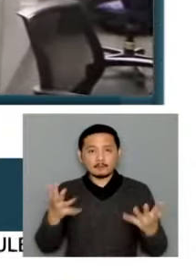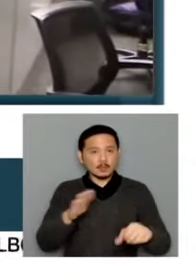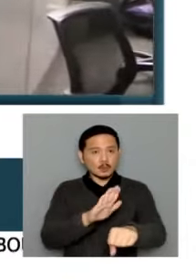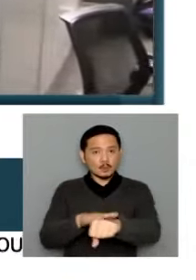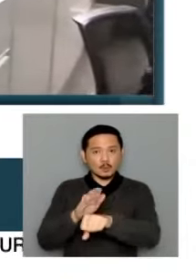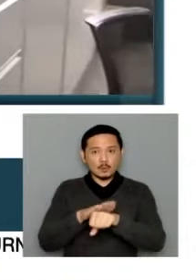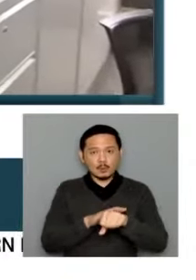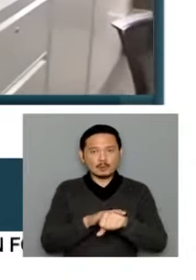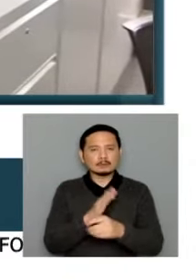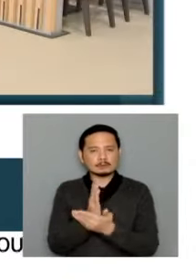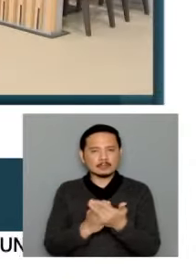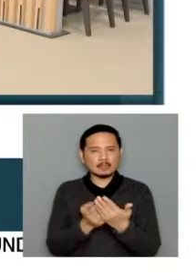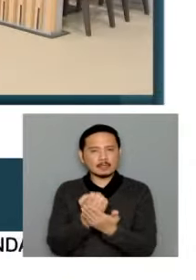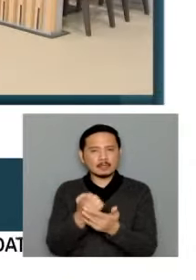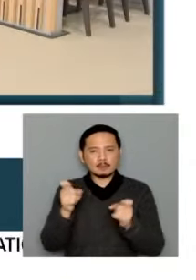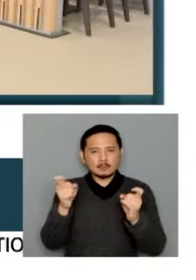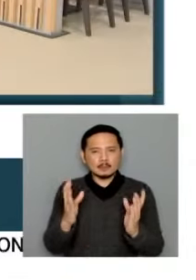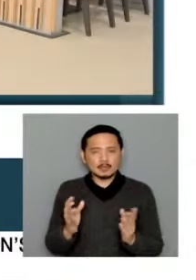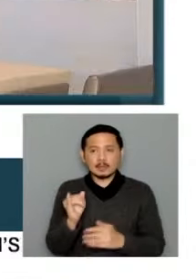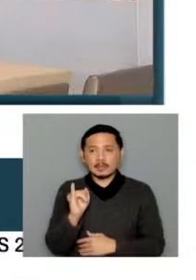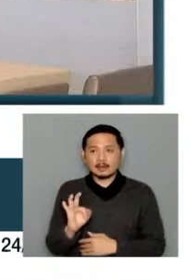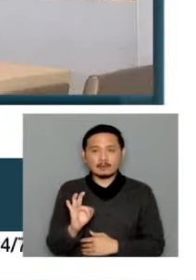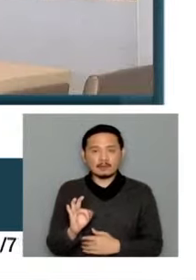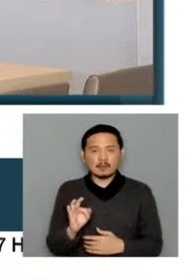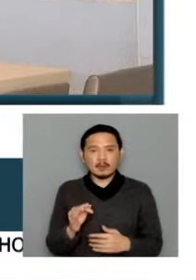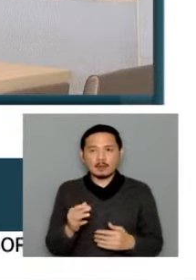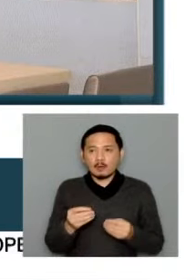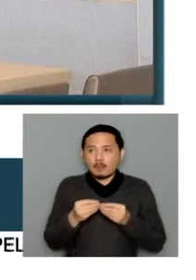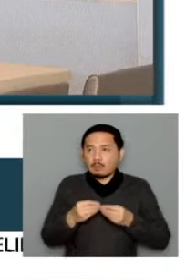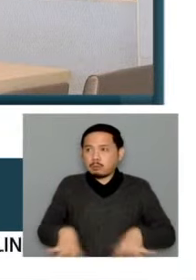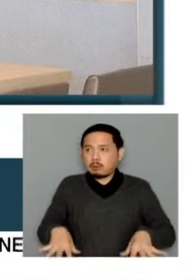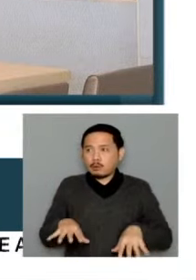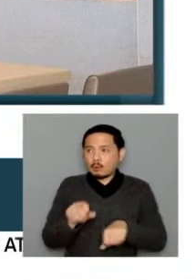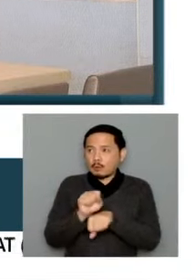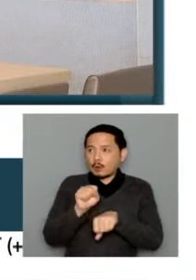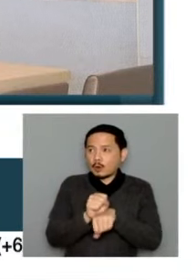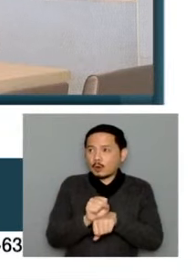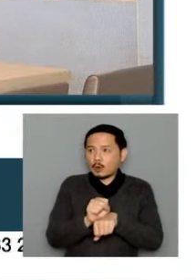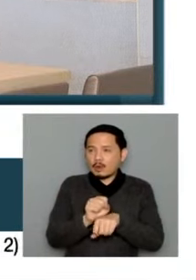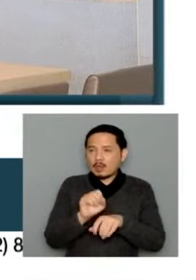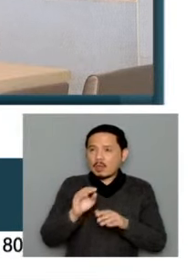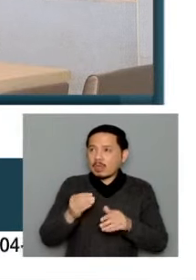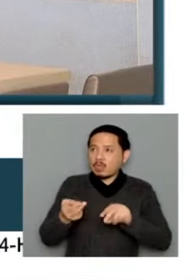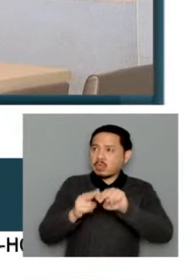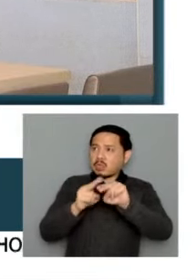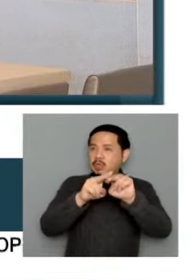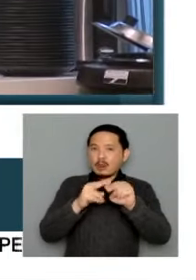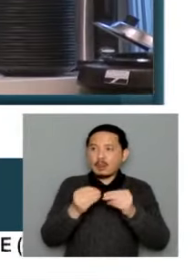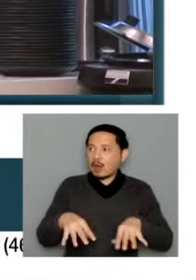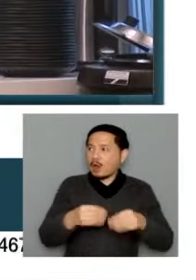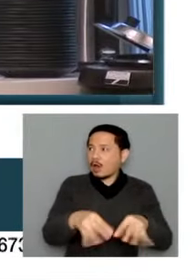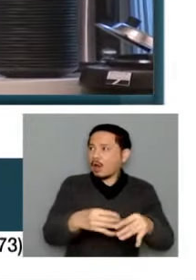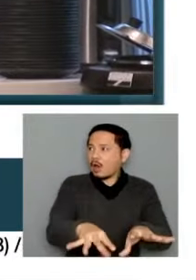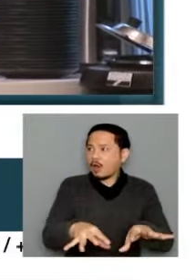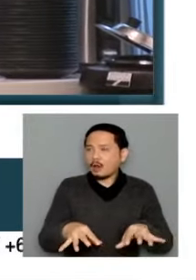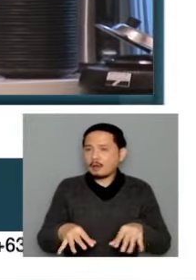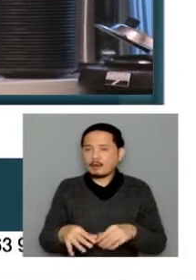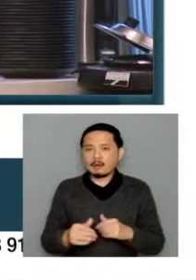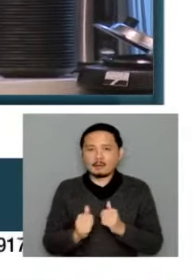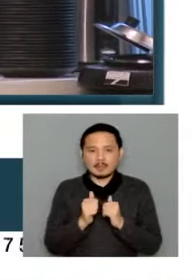economic managers of the danger of jobless growth, where the economy will pick up through hot money,